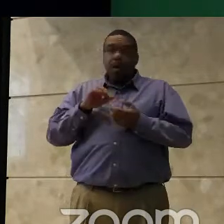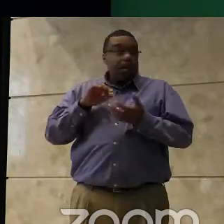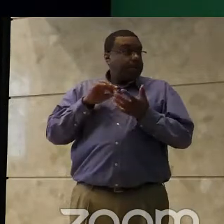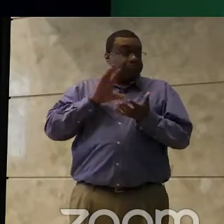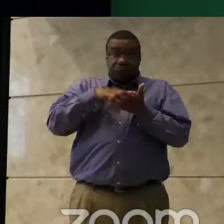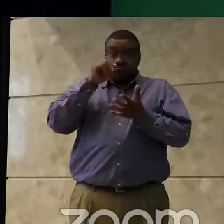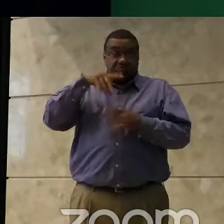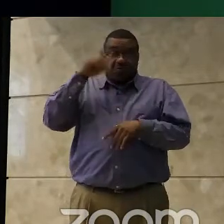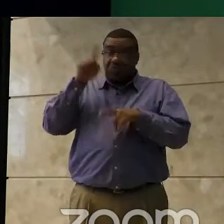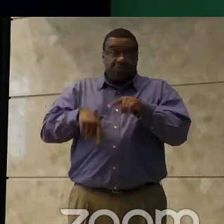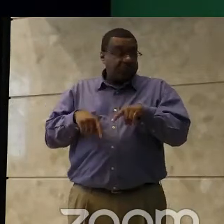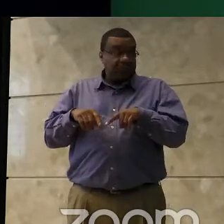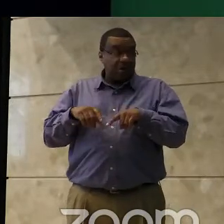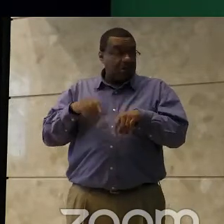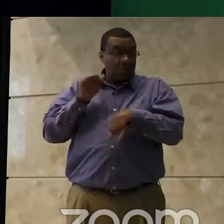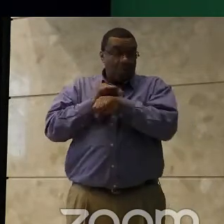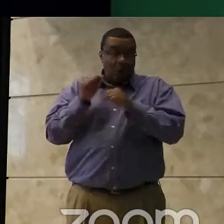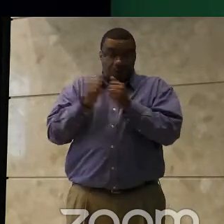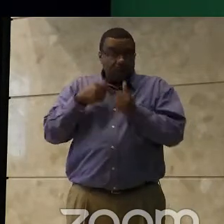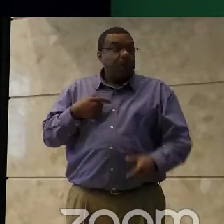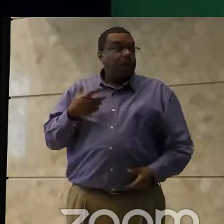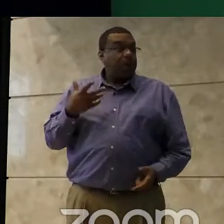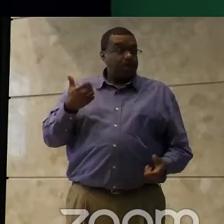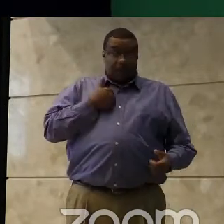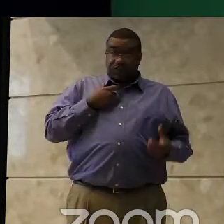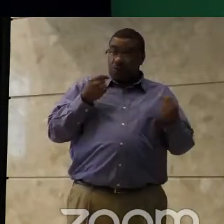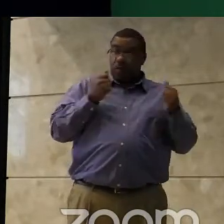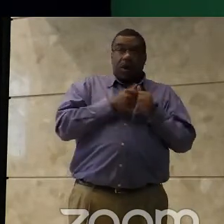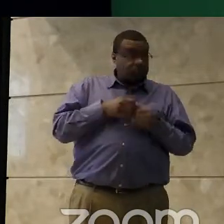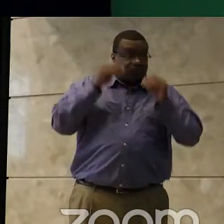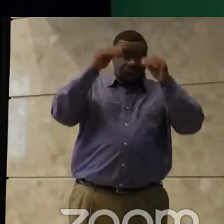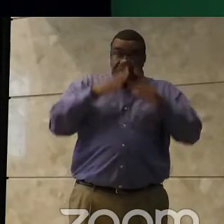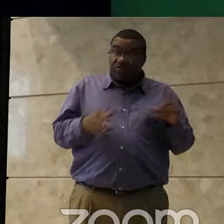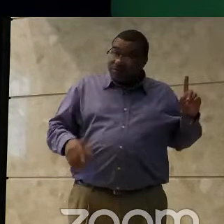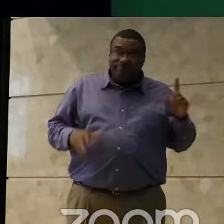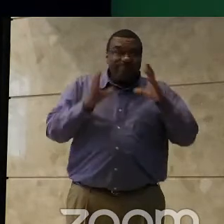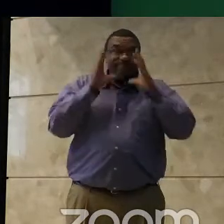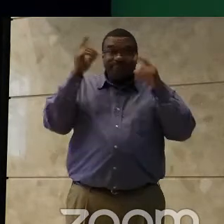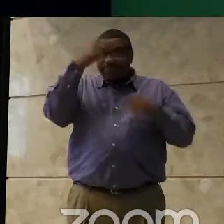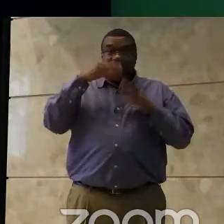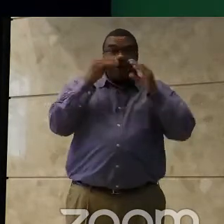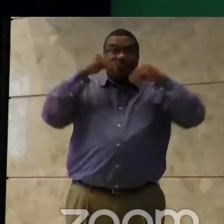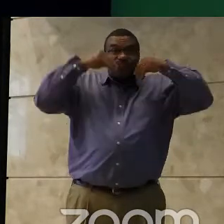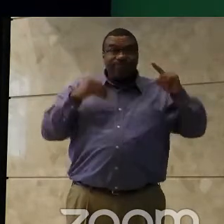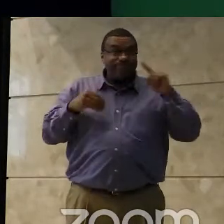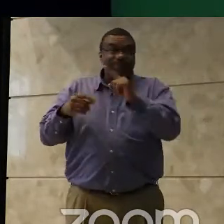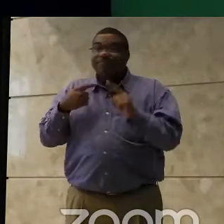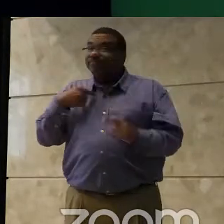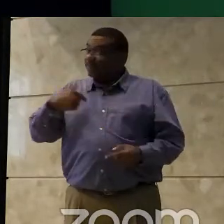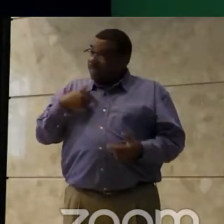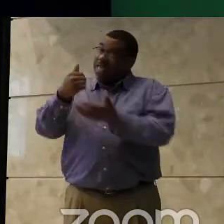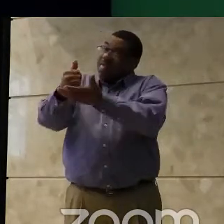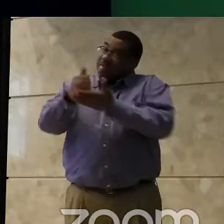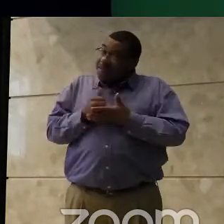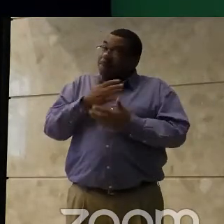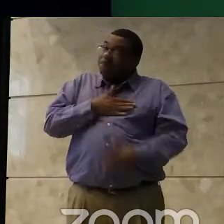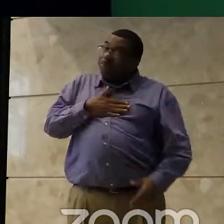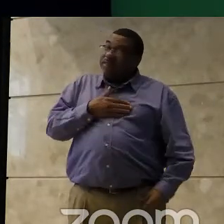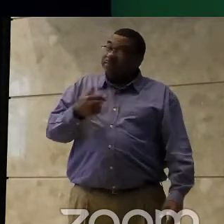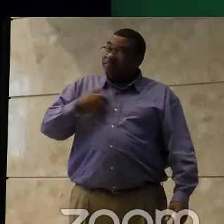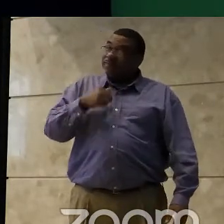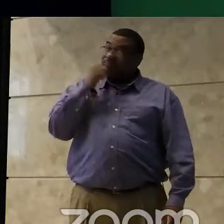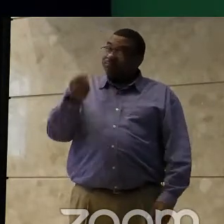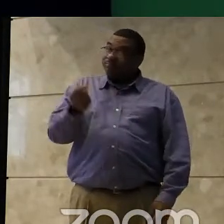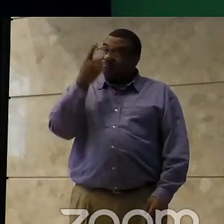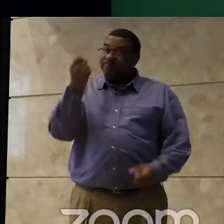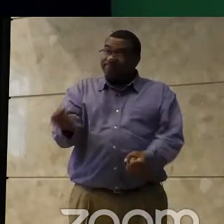students to work with me. So I went to the professors with a smile and said, I need help. I don't understand. You get my